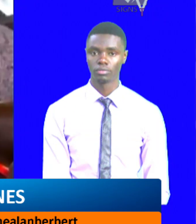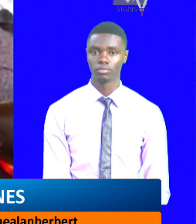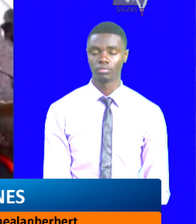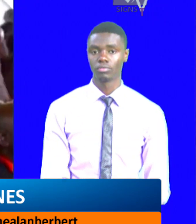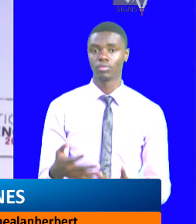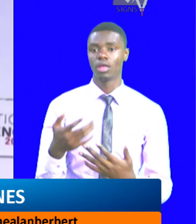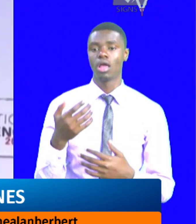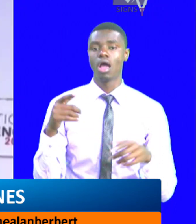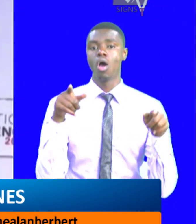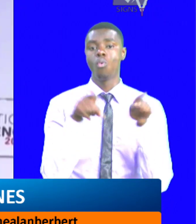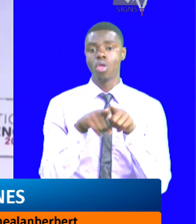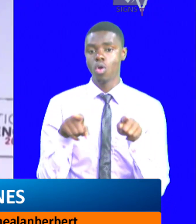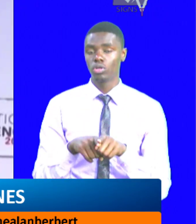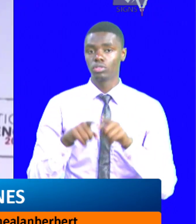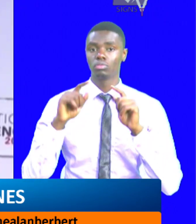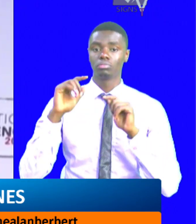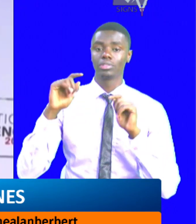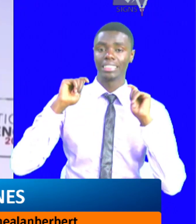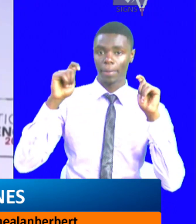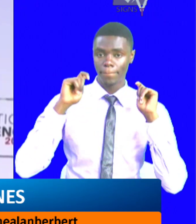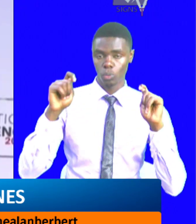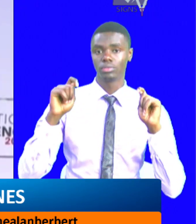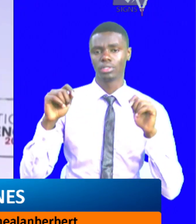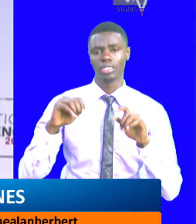Excellency, we are also champions in farming.